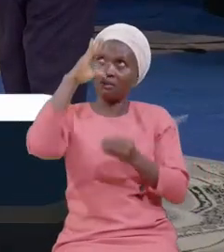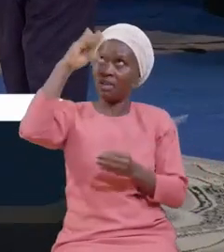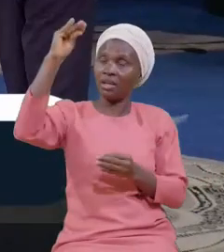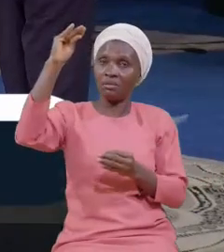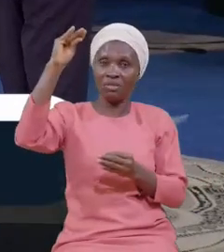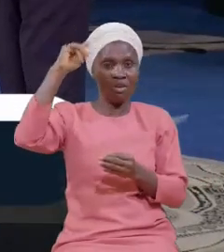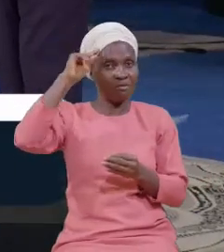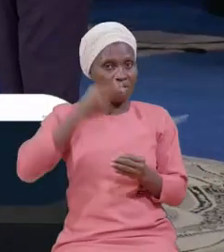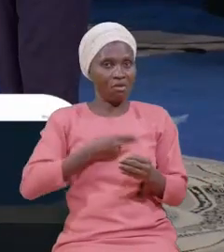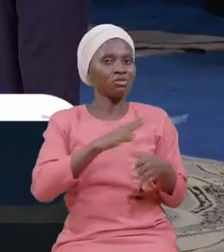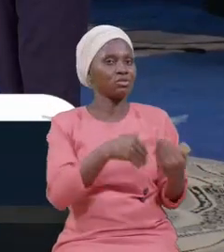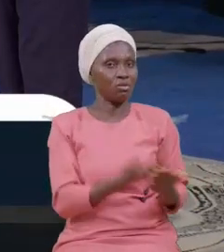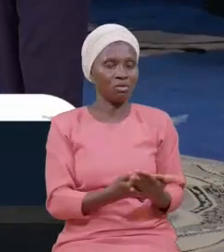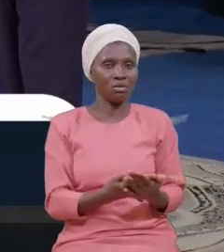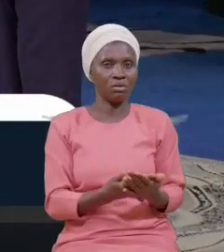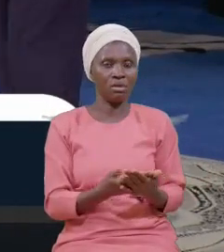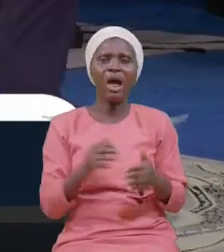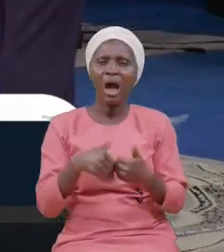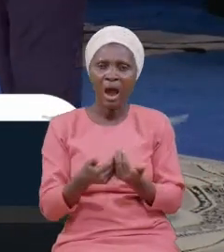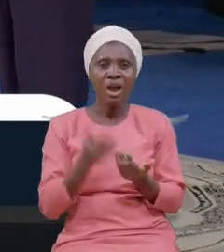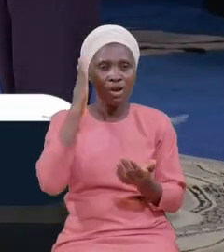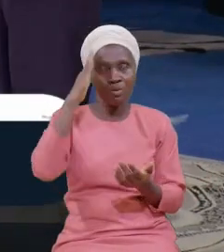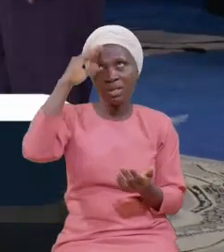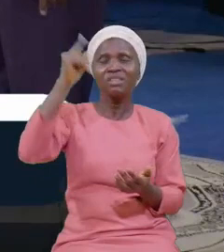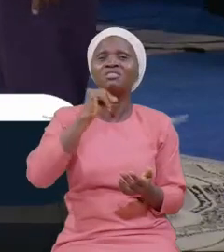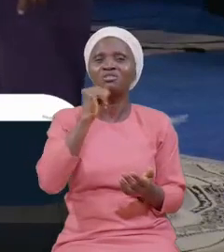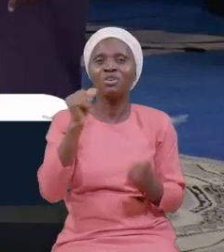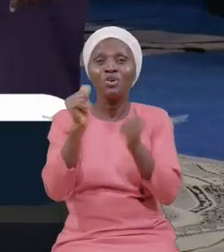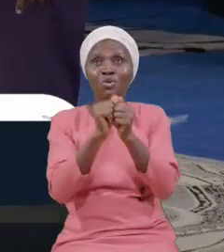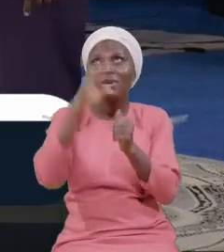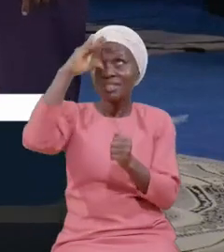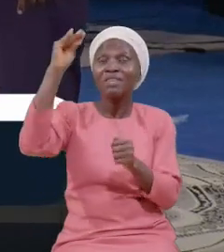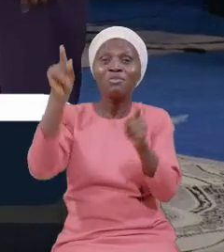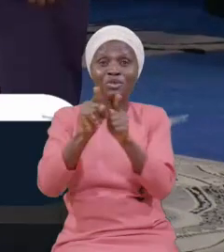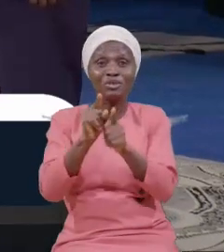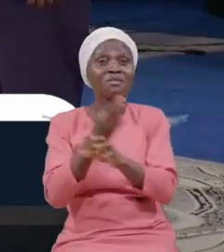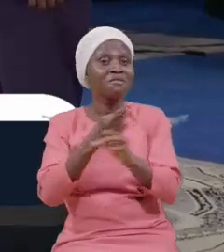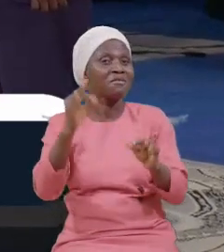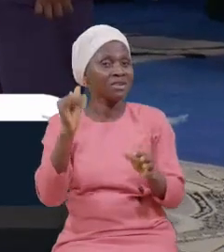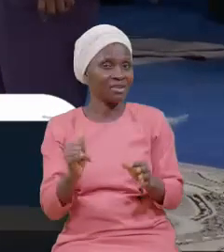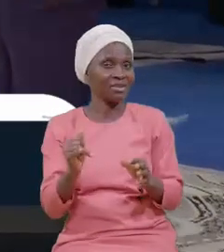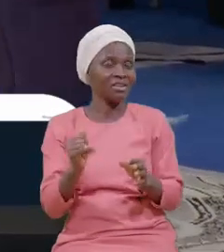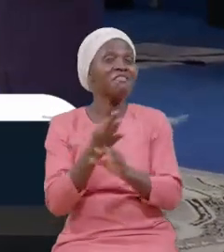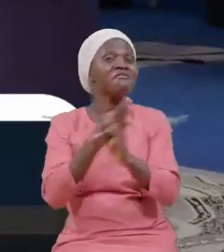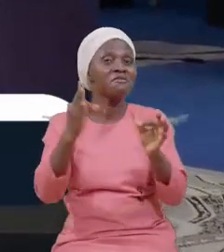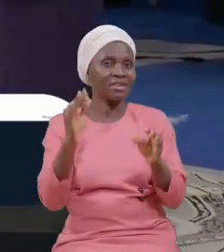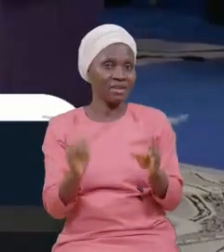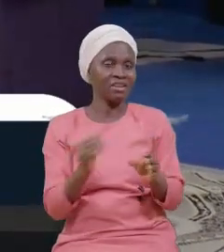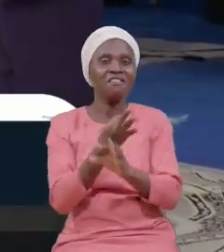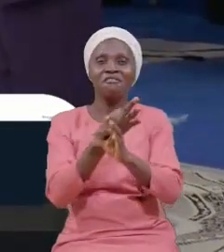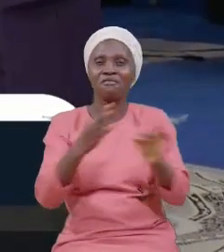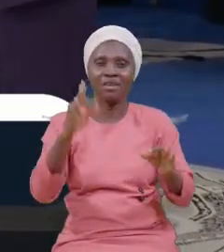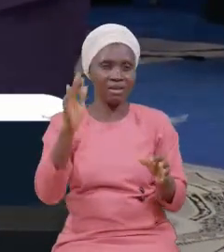not with him also freely, freely